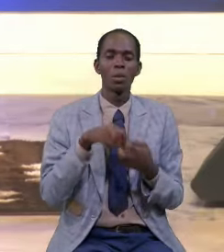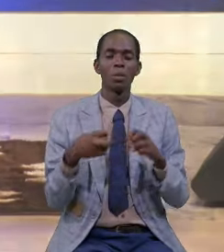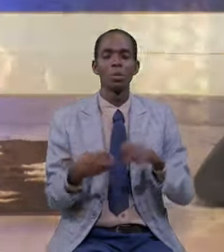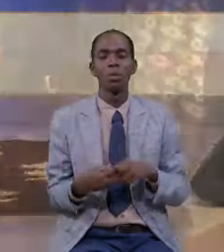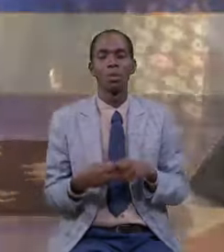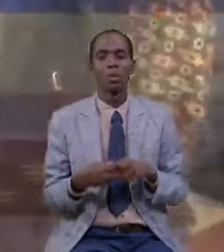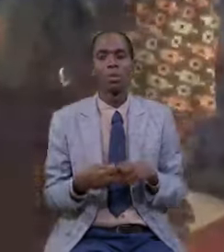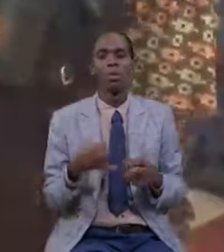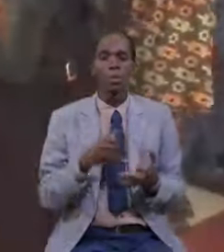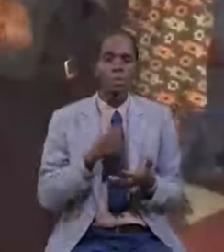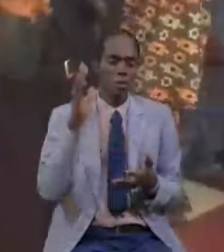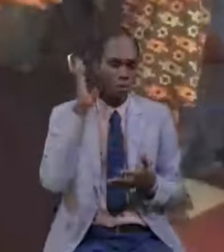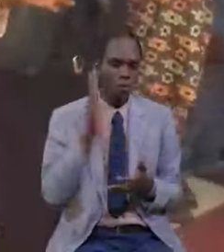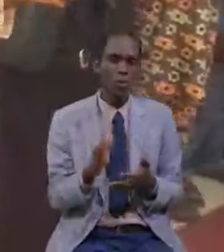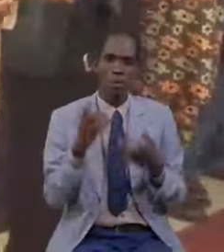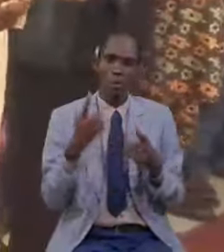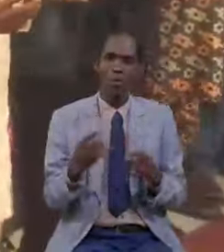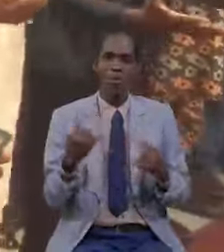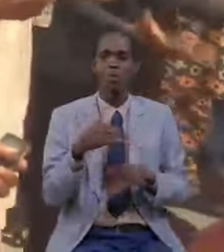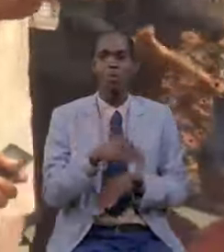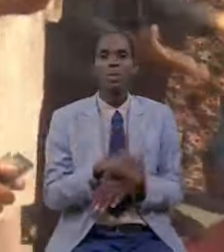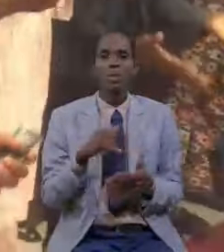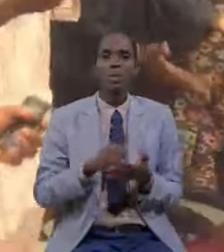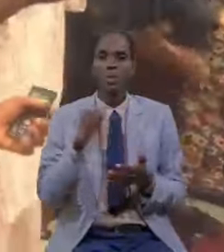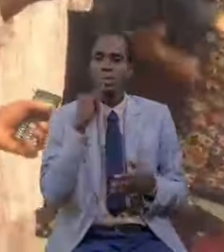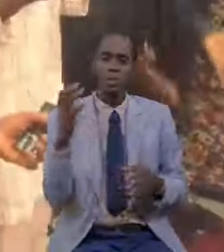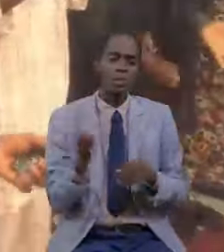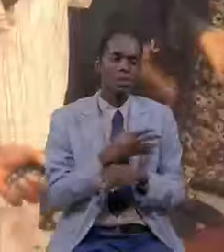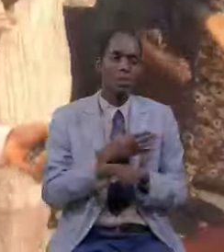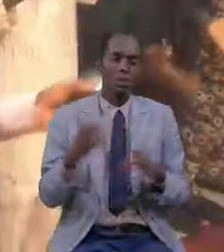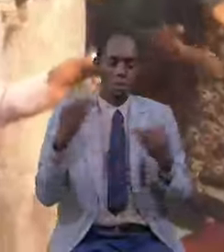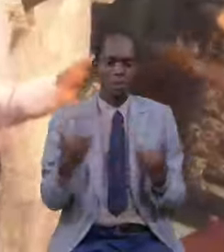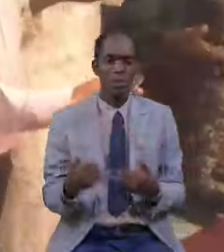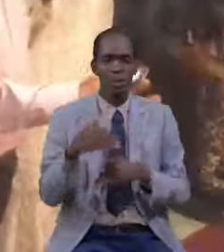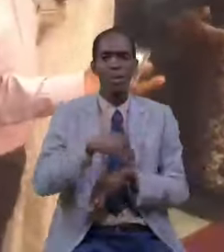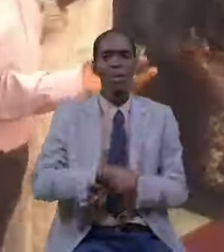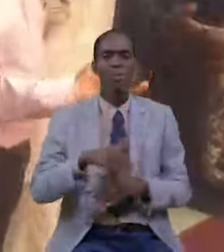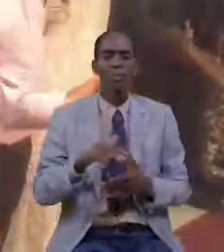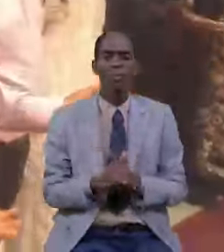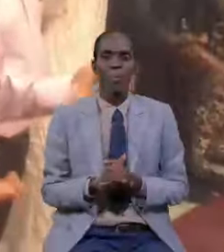It's going tonight. It's rolled away tonight.